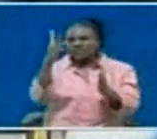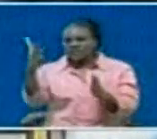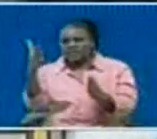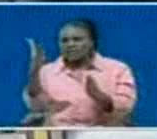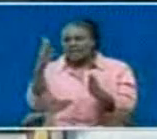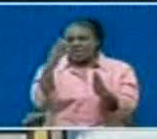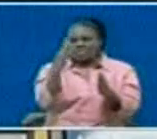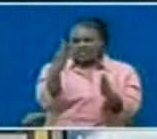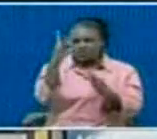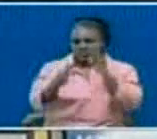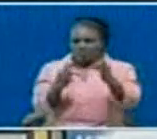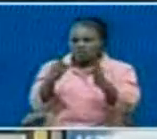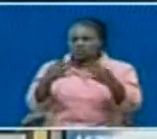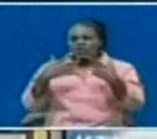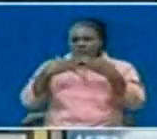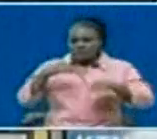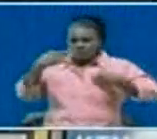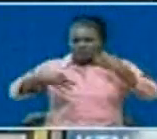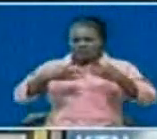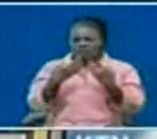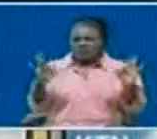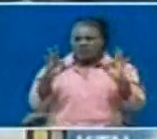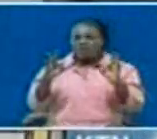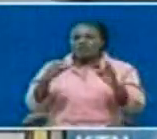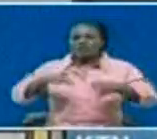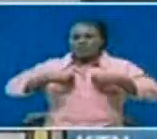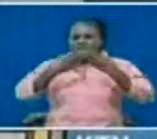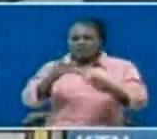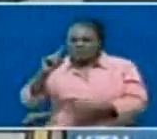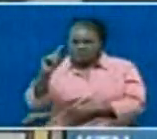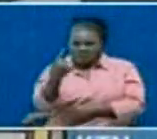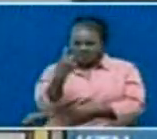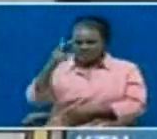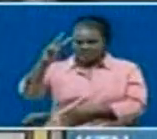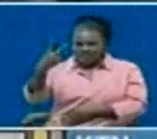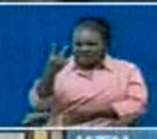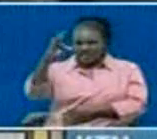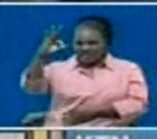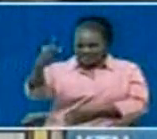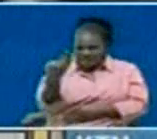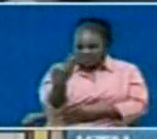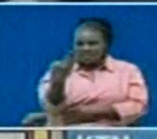Constitution, which guarantee freedom of expression and freedom of the media. The first, second, and third